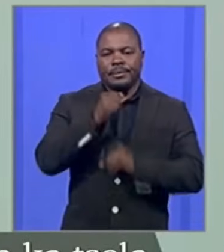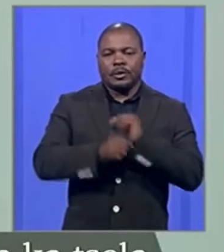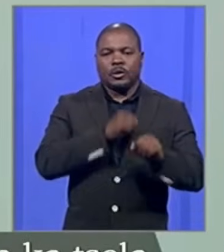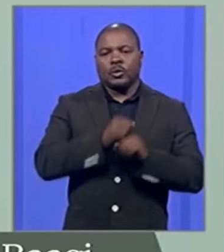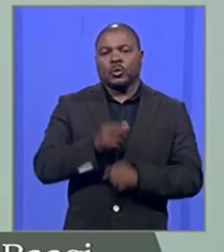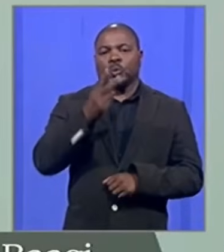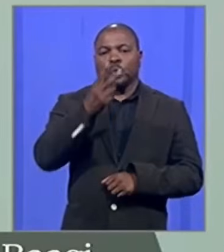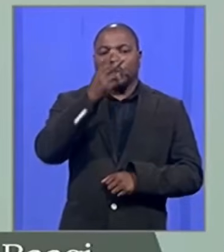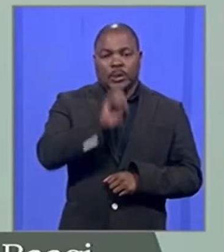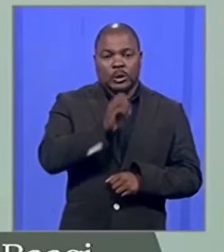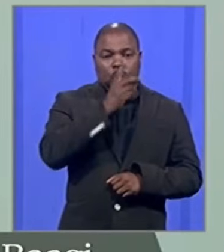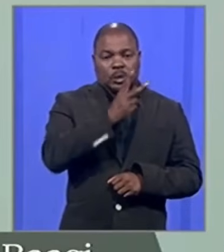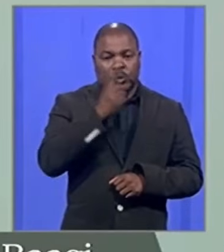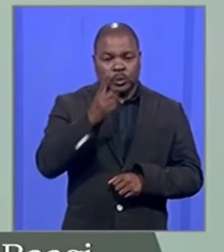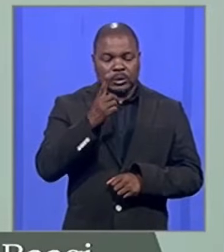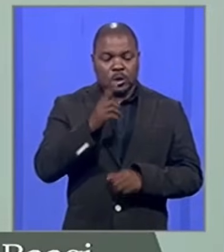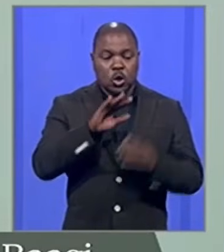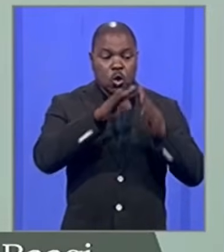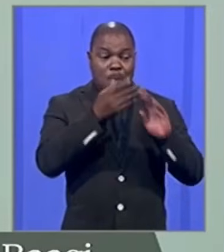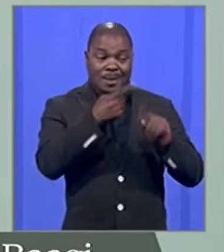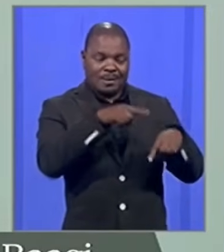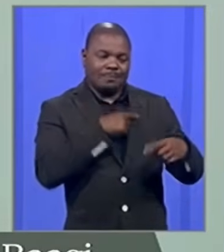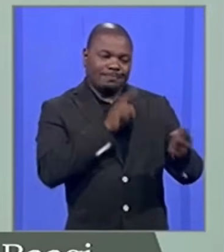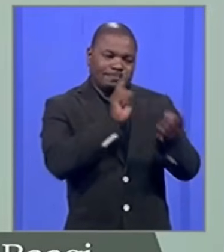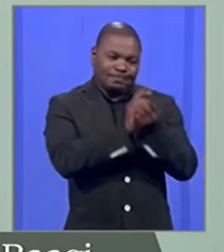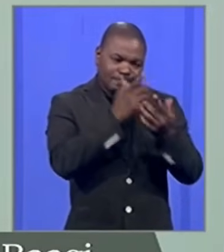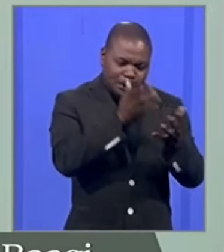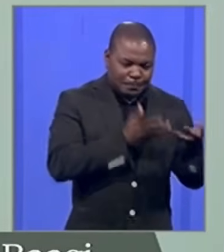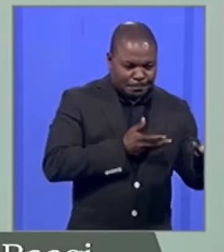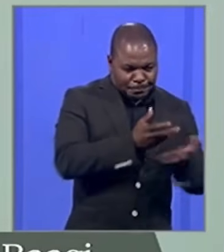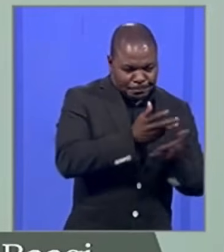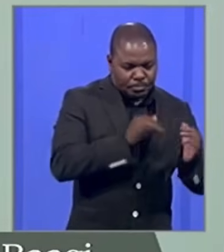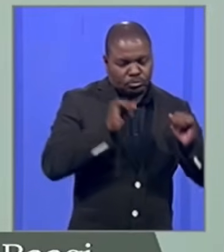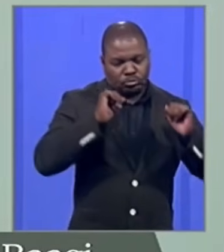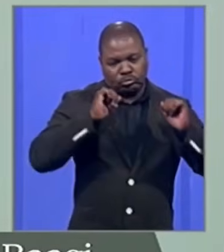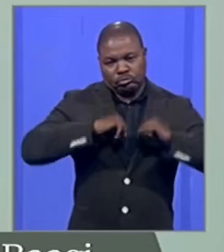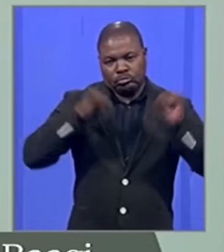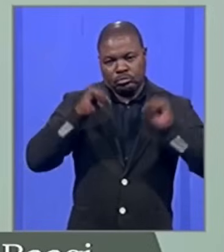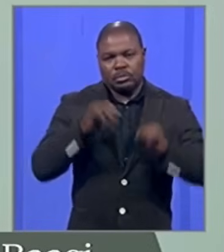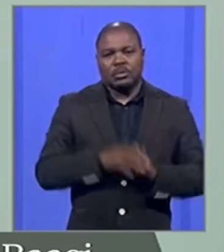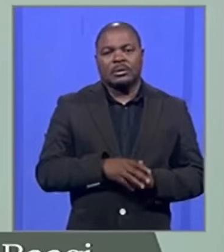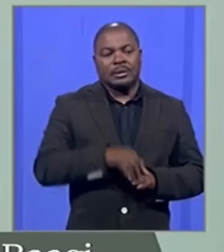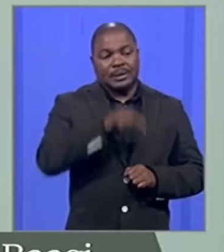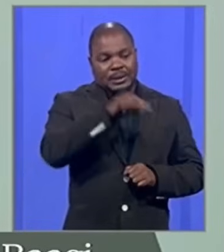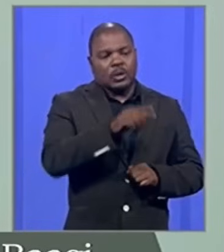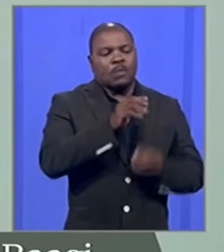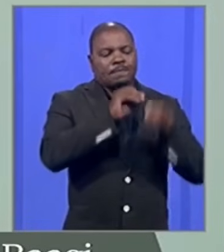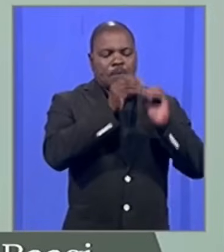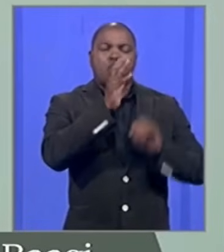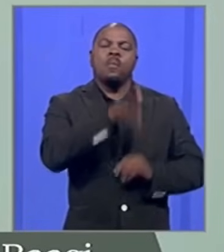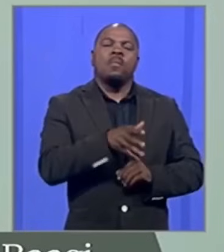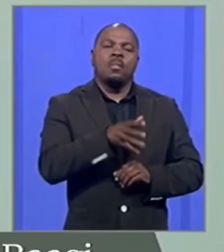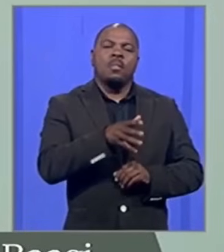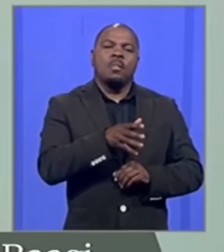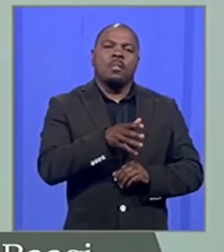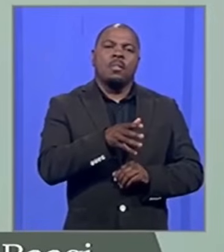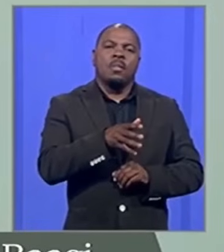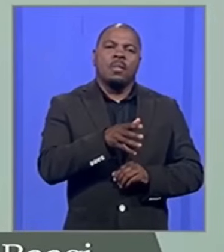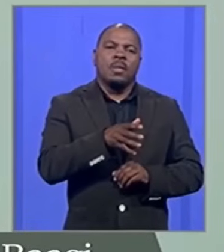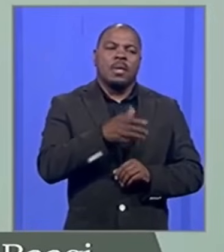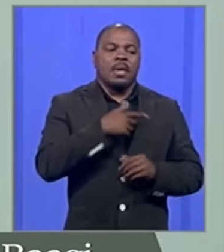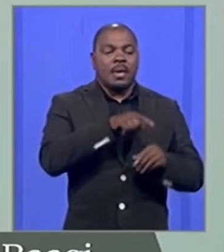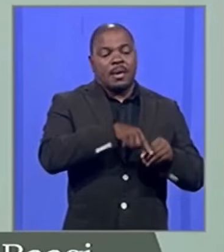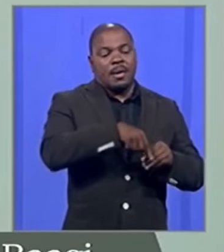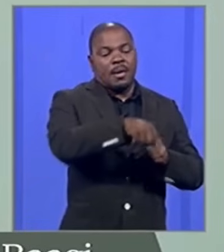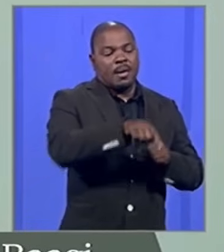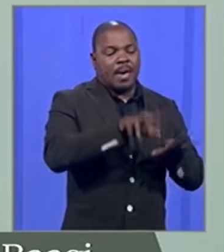ra kopana le community ya Penryn, mme ra dumela ka gore re tla bankanya tsela ya bone ya 18